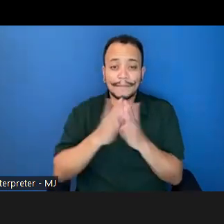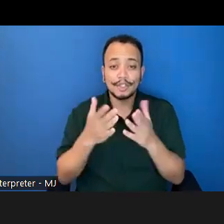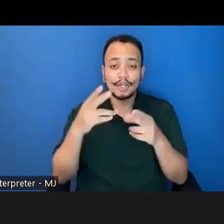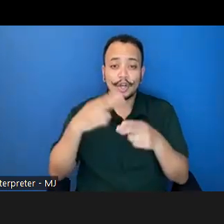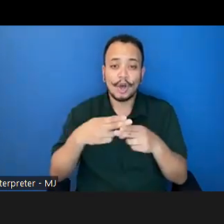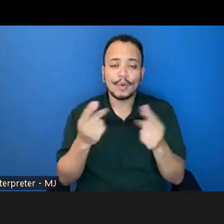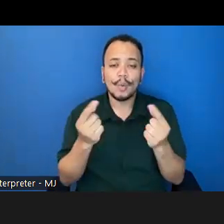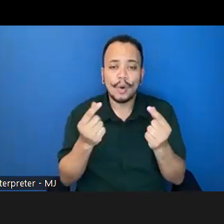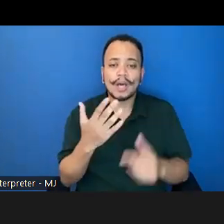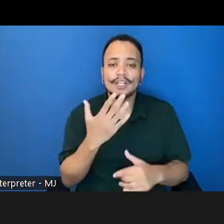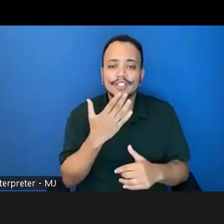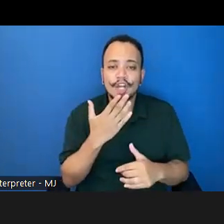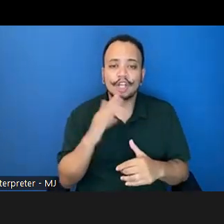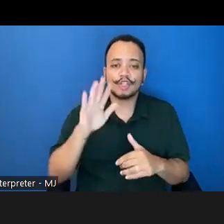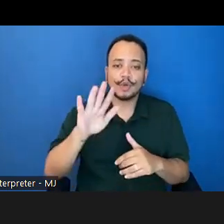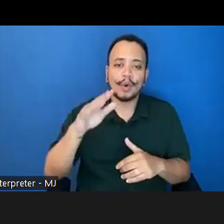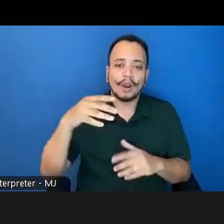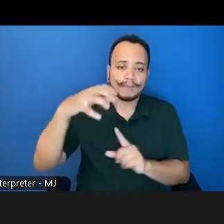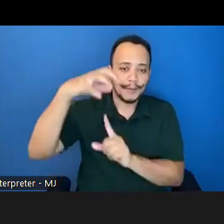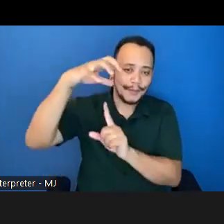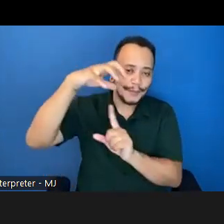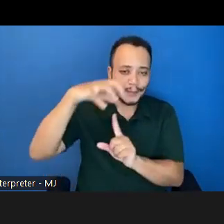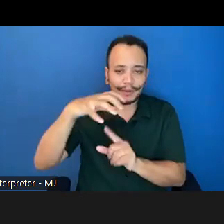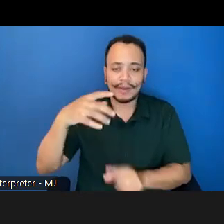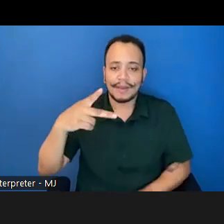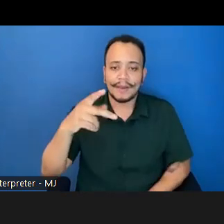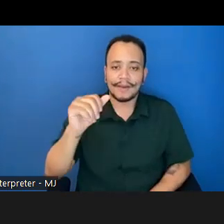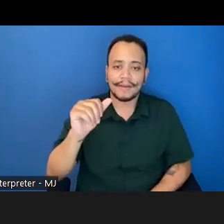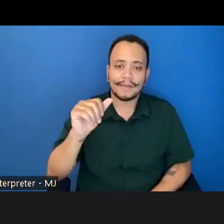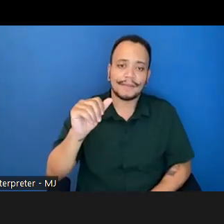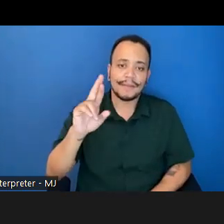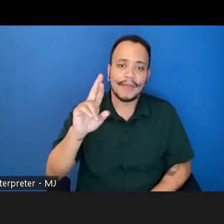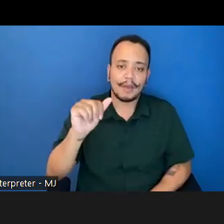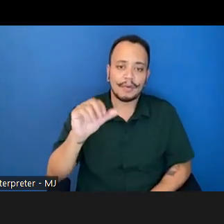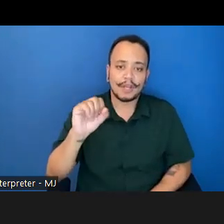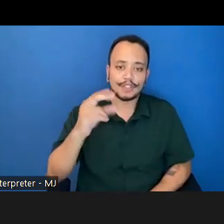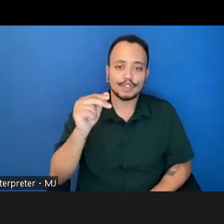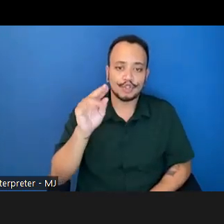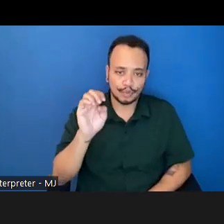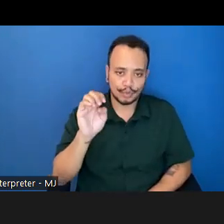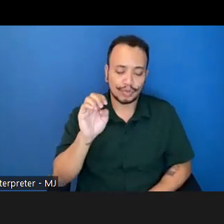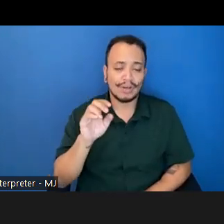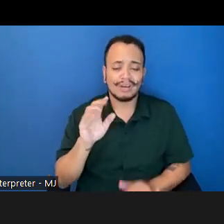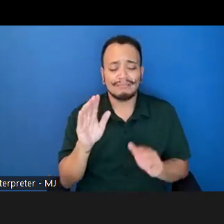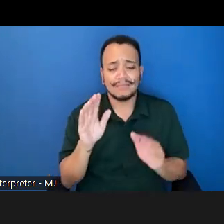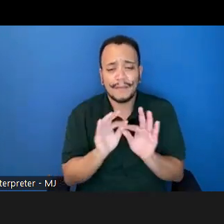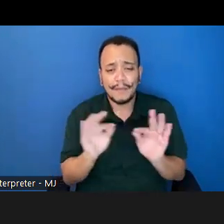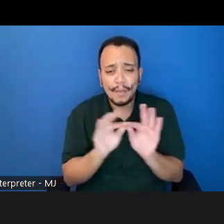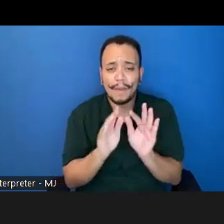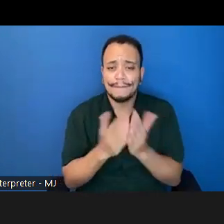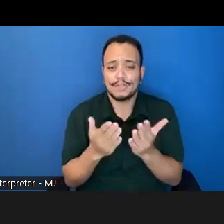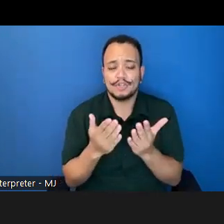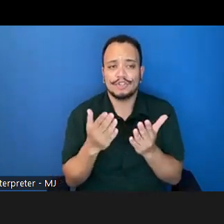book, but really sort of seminal and fundamental to the career exploration and development